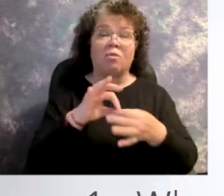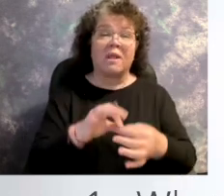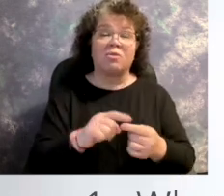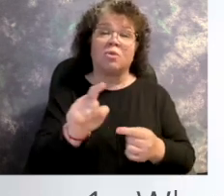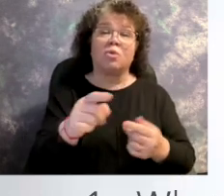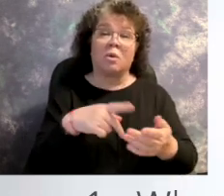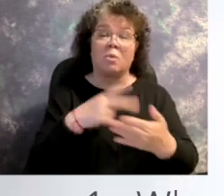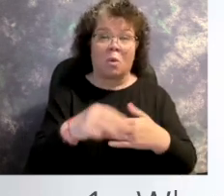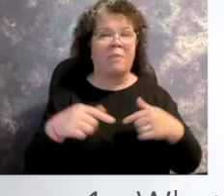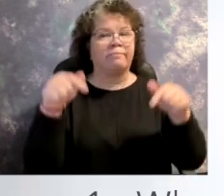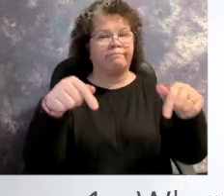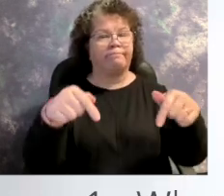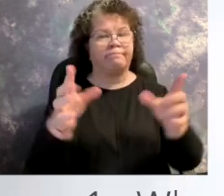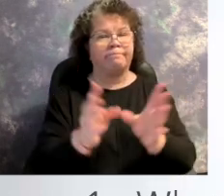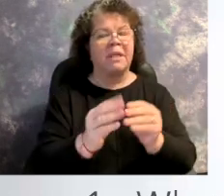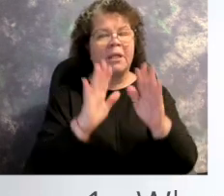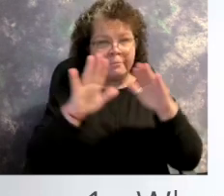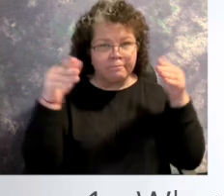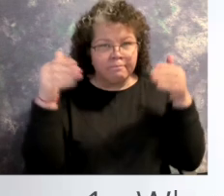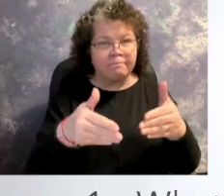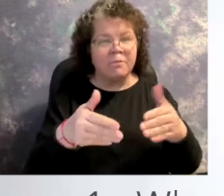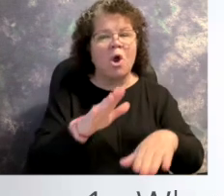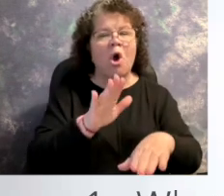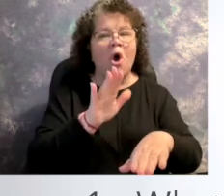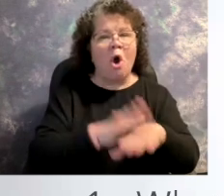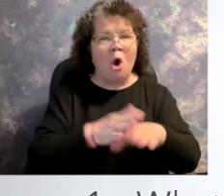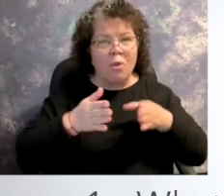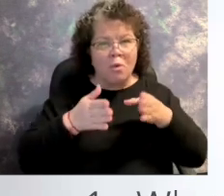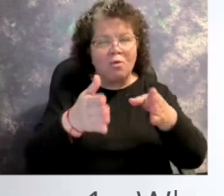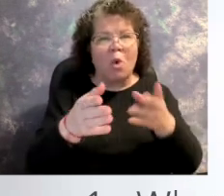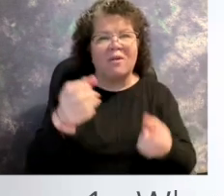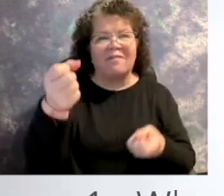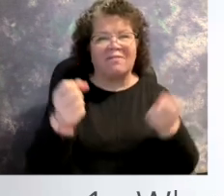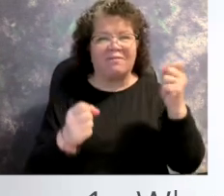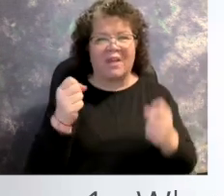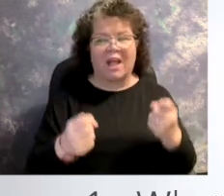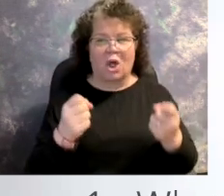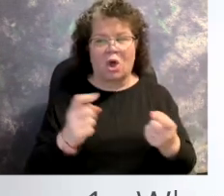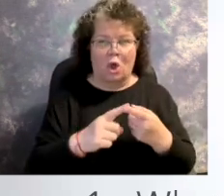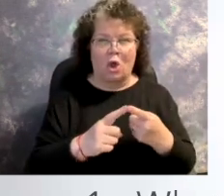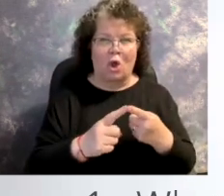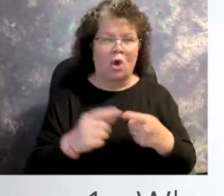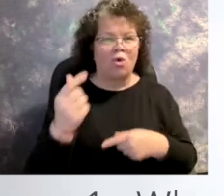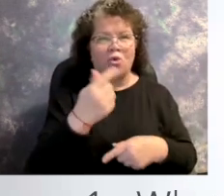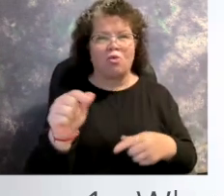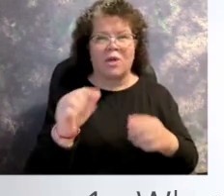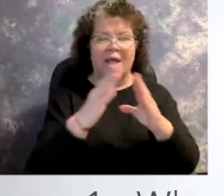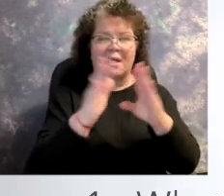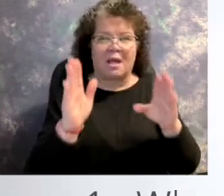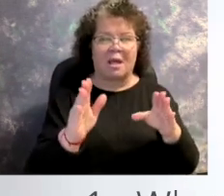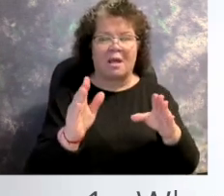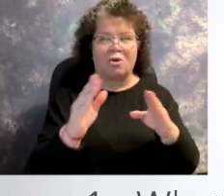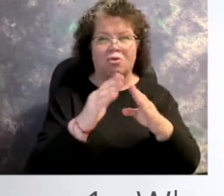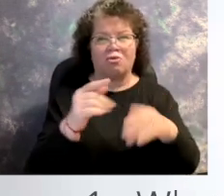are specifically focused on-road vehicle greenhouse gas emissions, and trying to reduce for